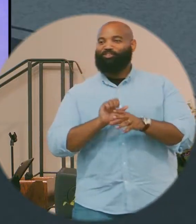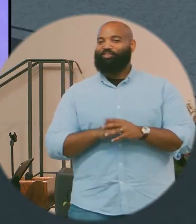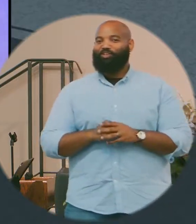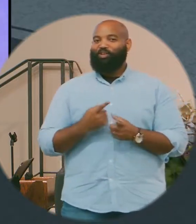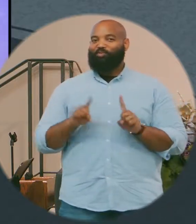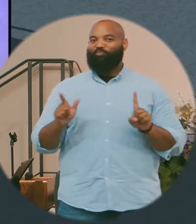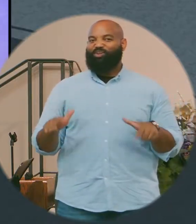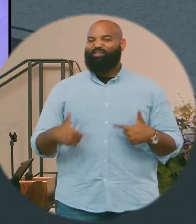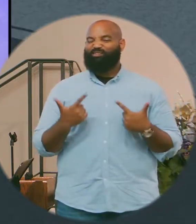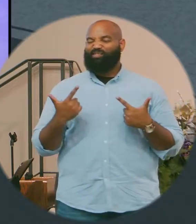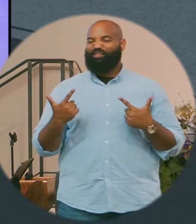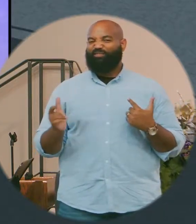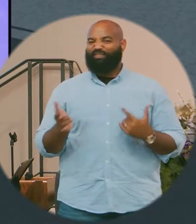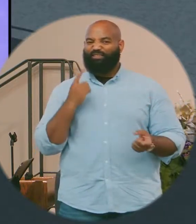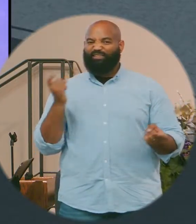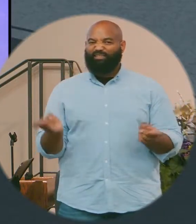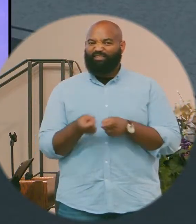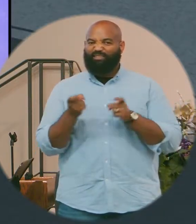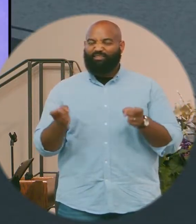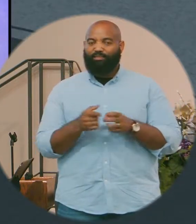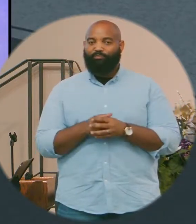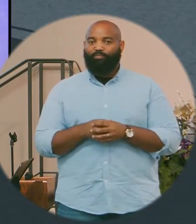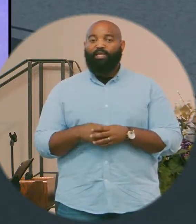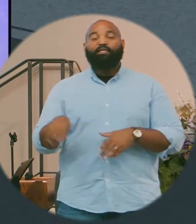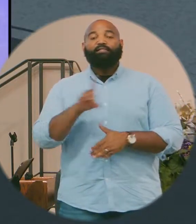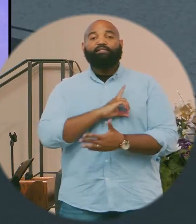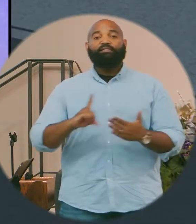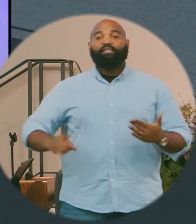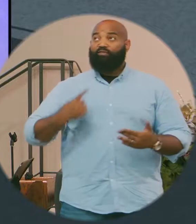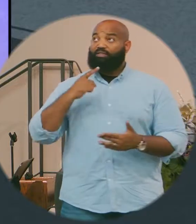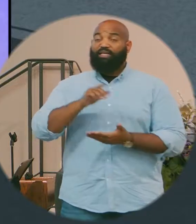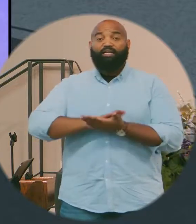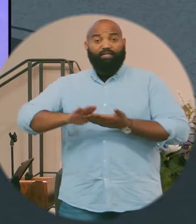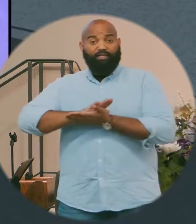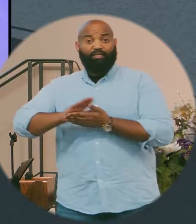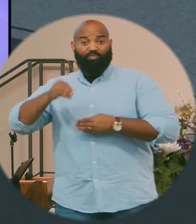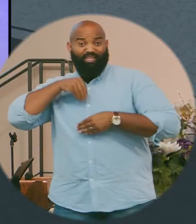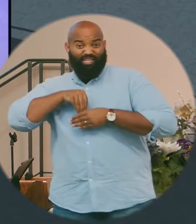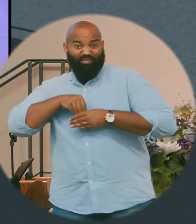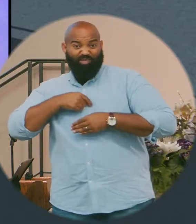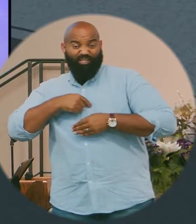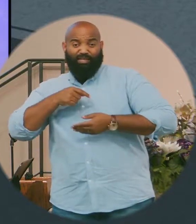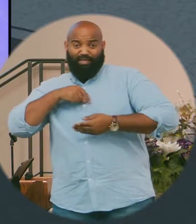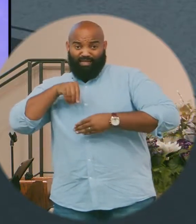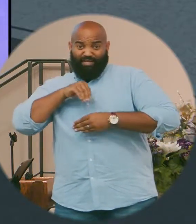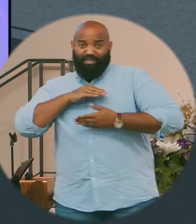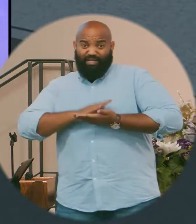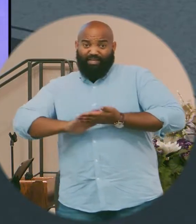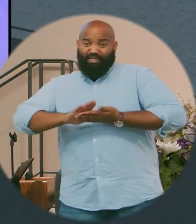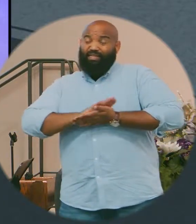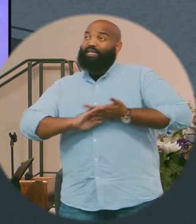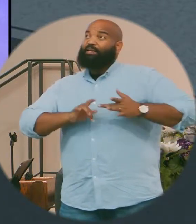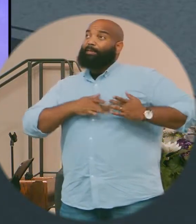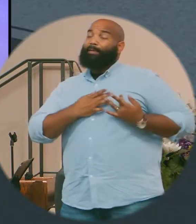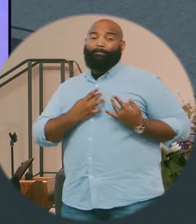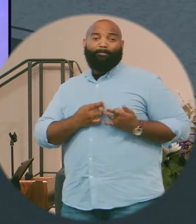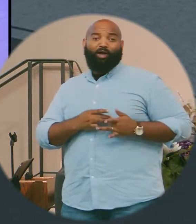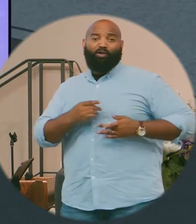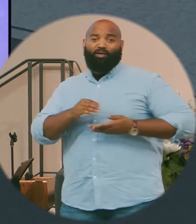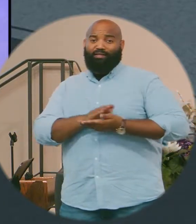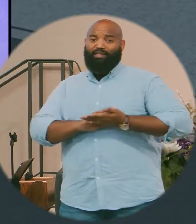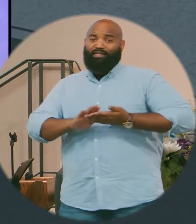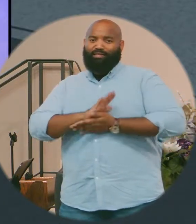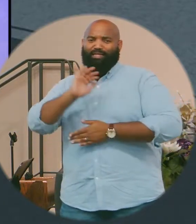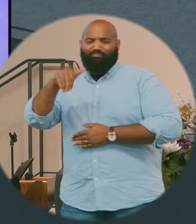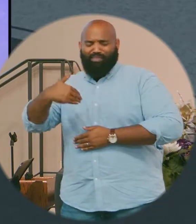raggedy, worldly life. It's talking about an inward cleansing. Verse 7, when he said, purge me with hyssop and I shall